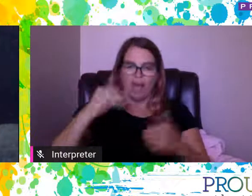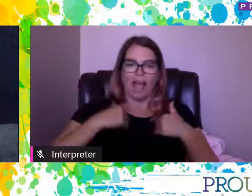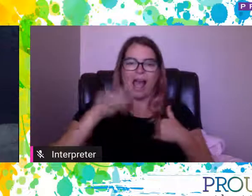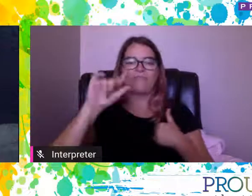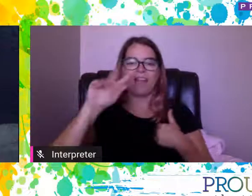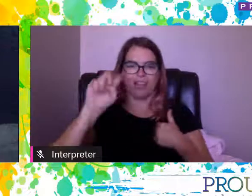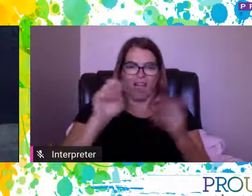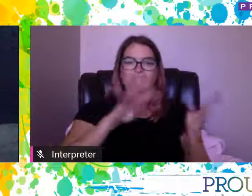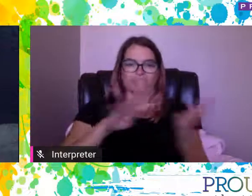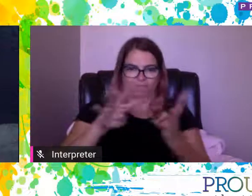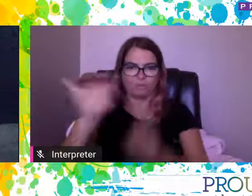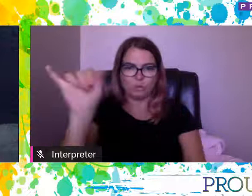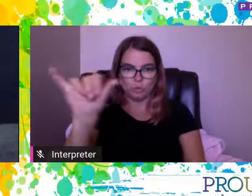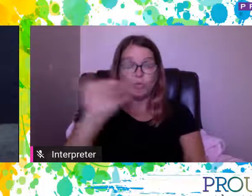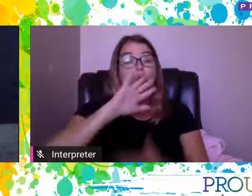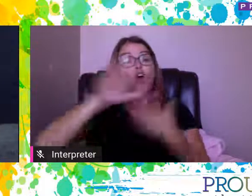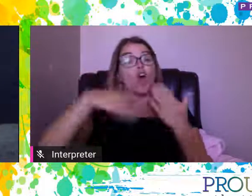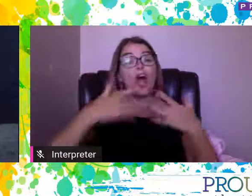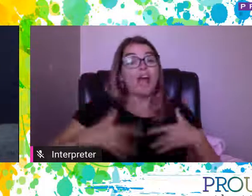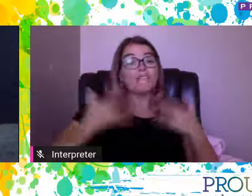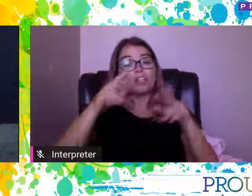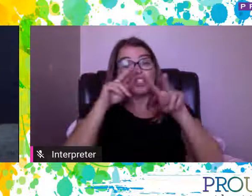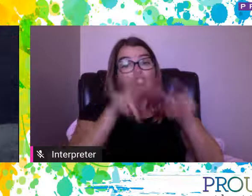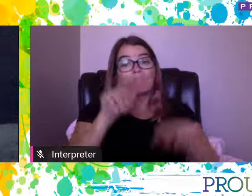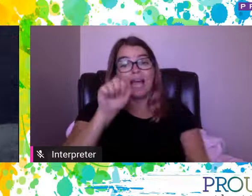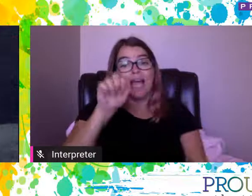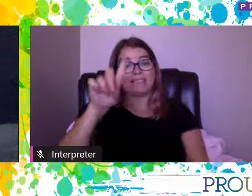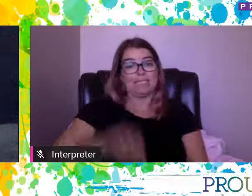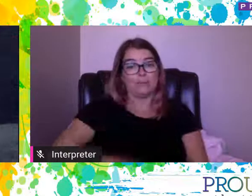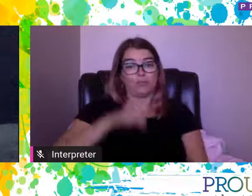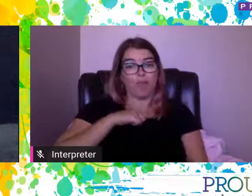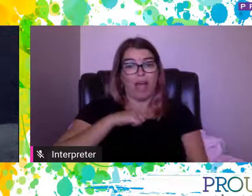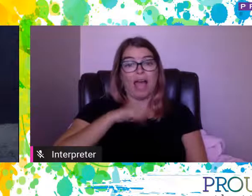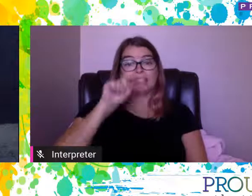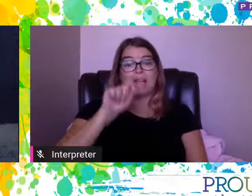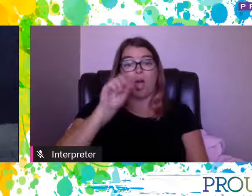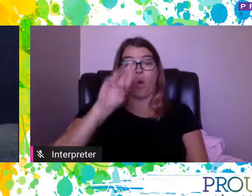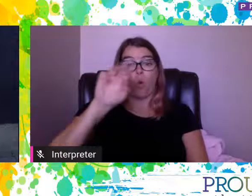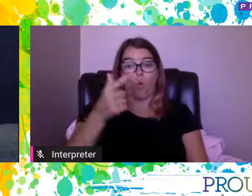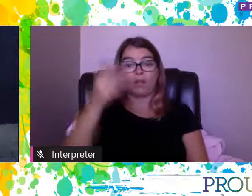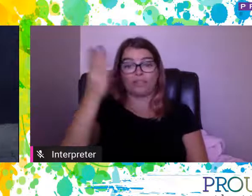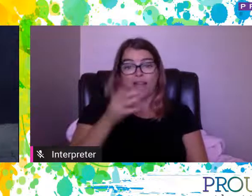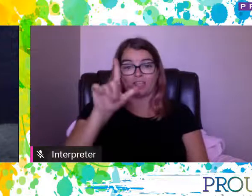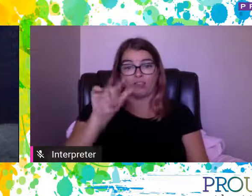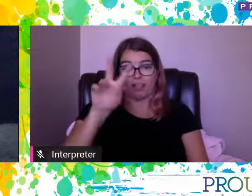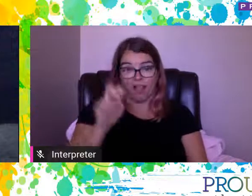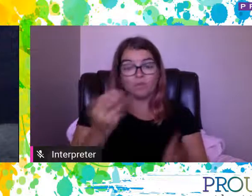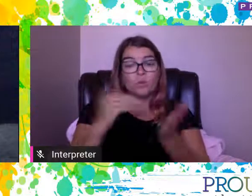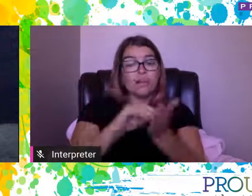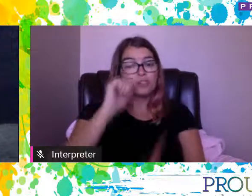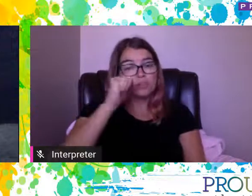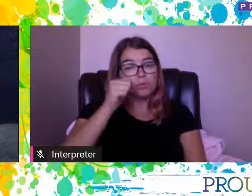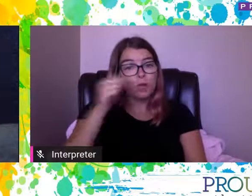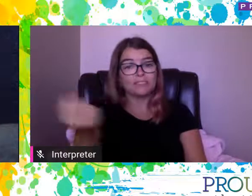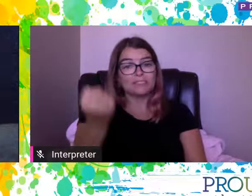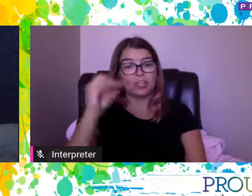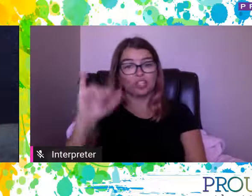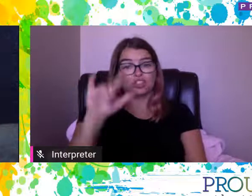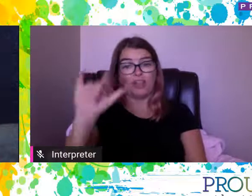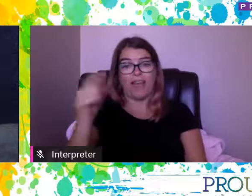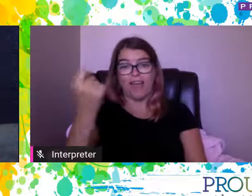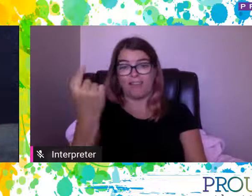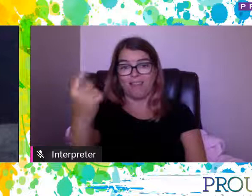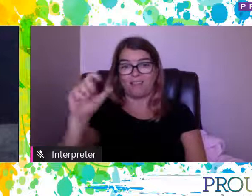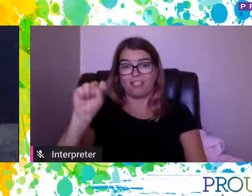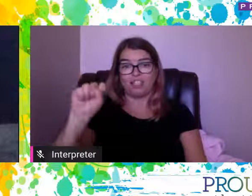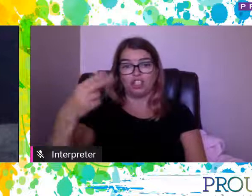our live events at sdpride.org/live. So SheFest will be tomorrow, Saturday, July 11th. Next week is,